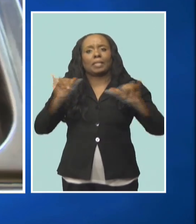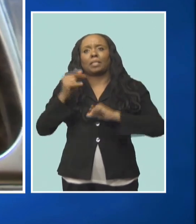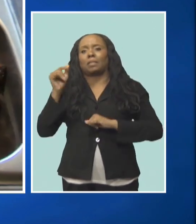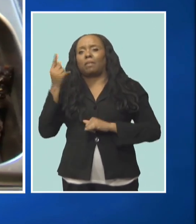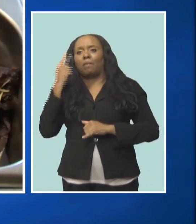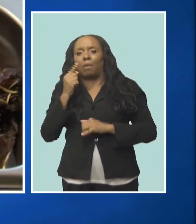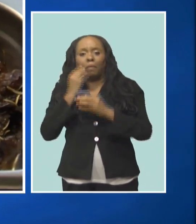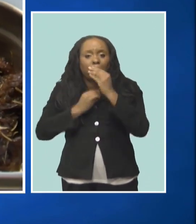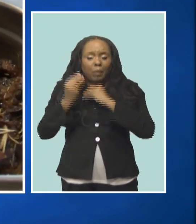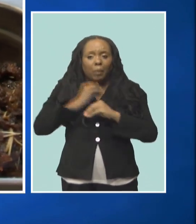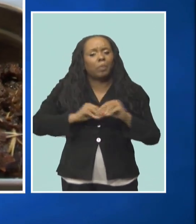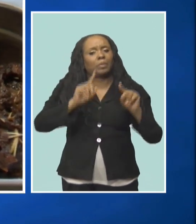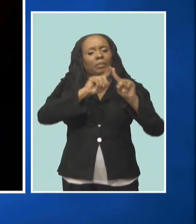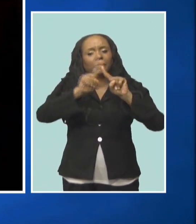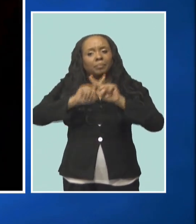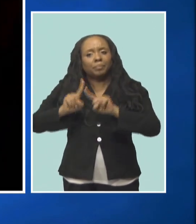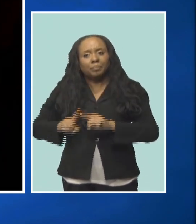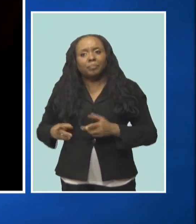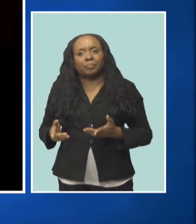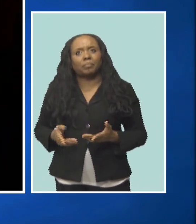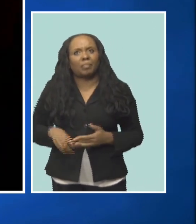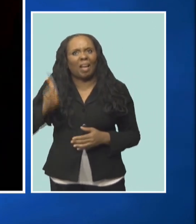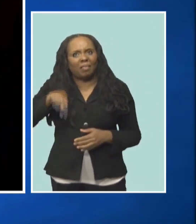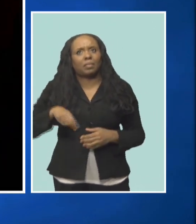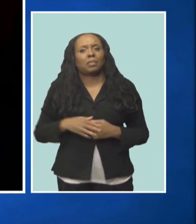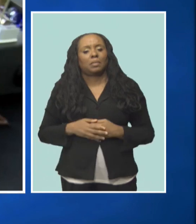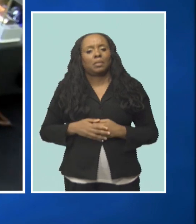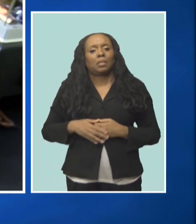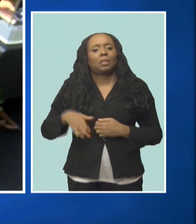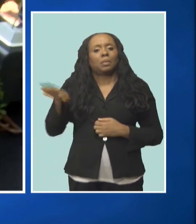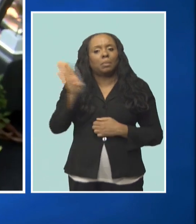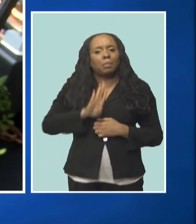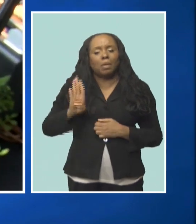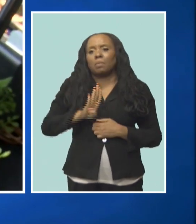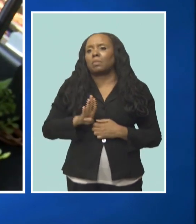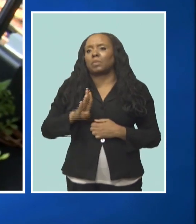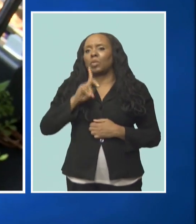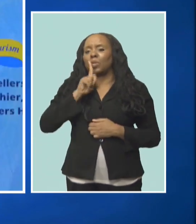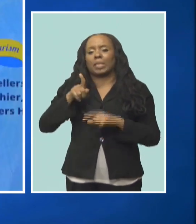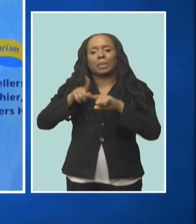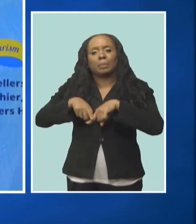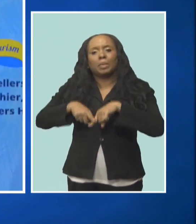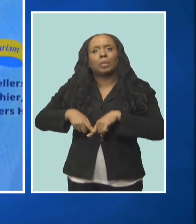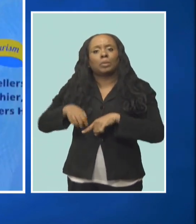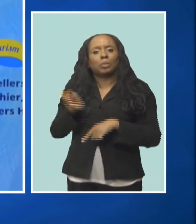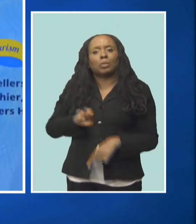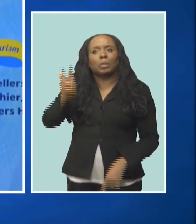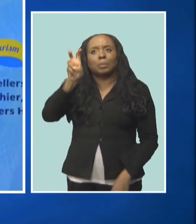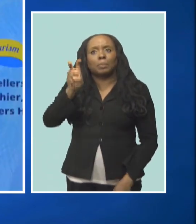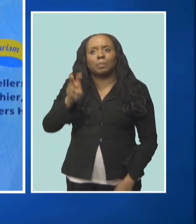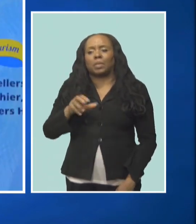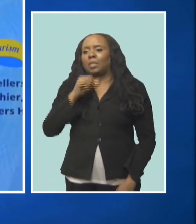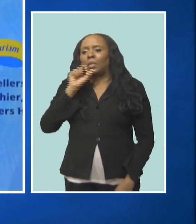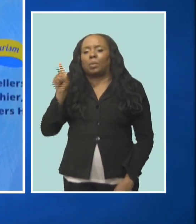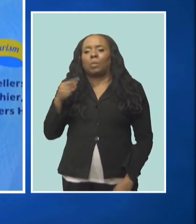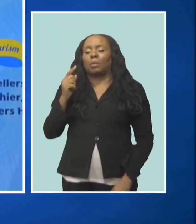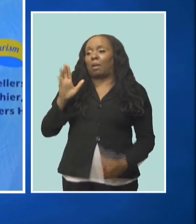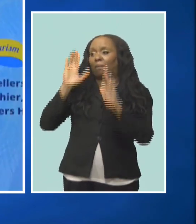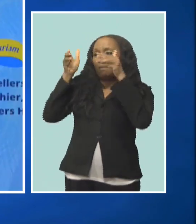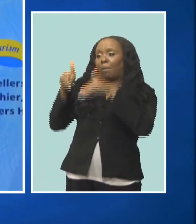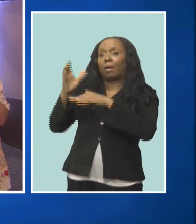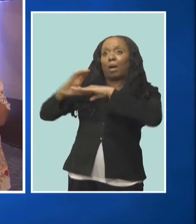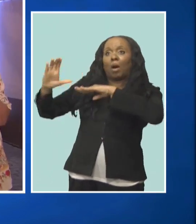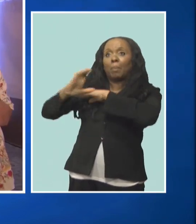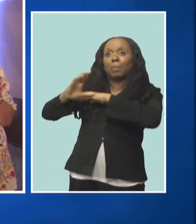and other measures. And we have to do that. We're tourism dependent in the Caribbean, so we can't just say we are just looking at what's happening